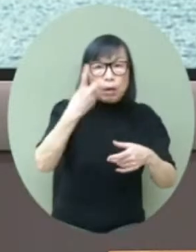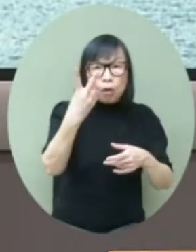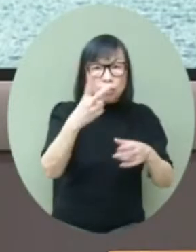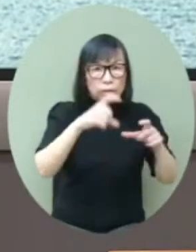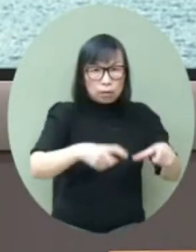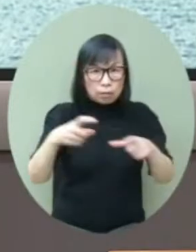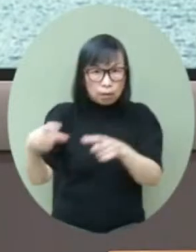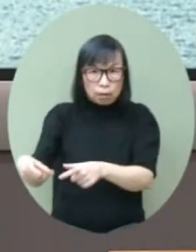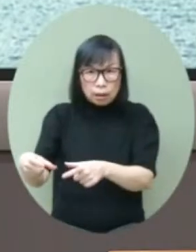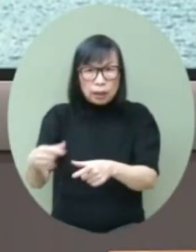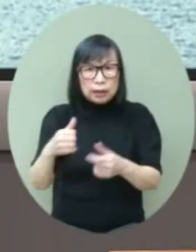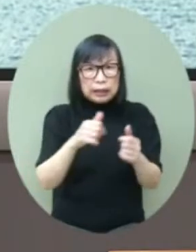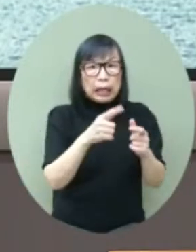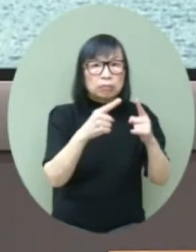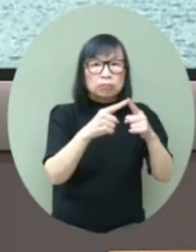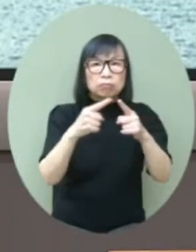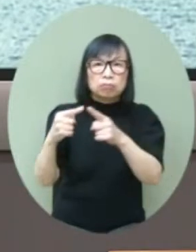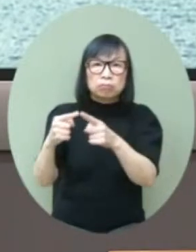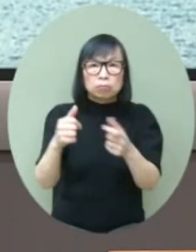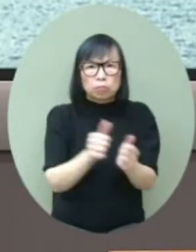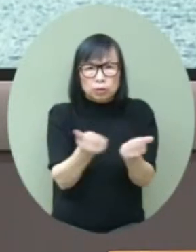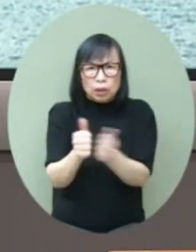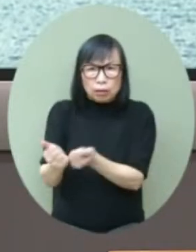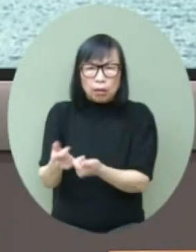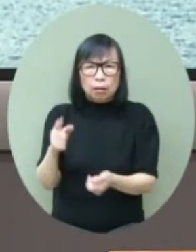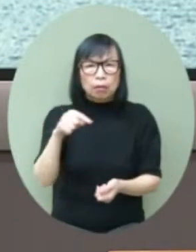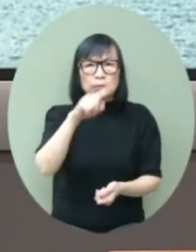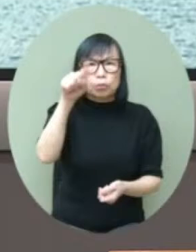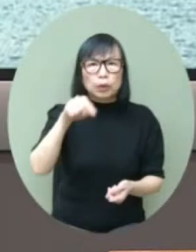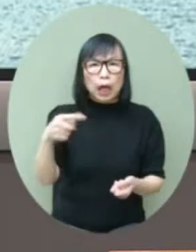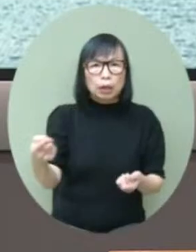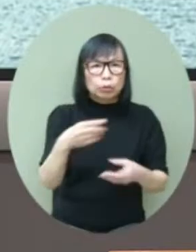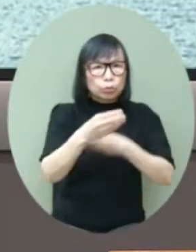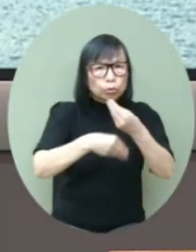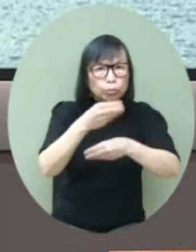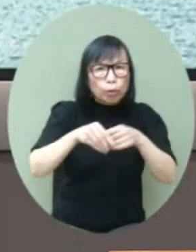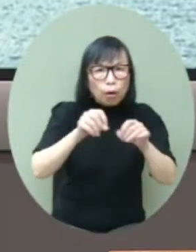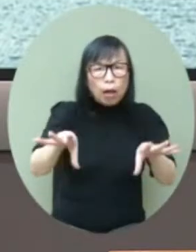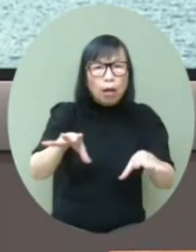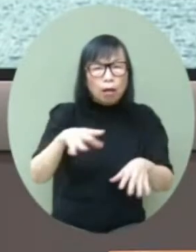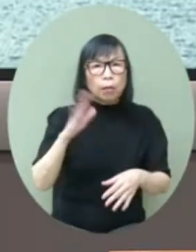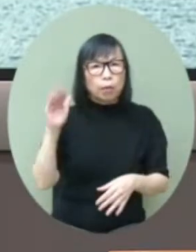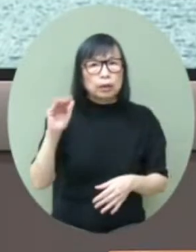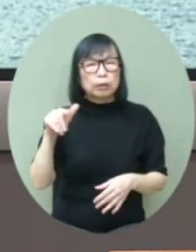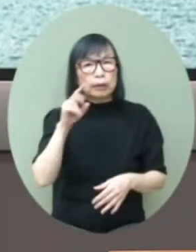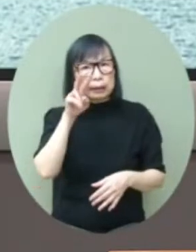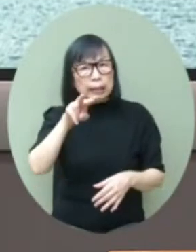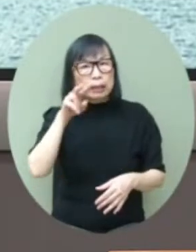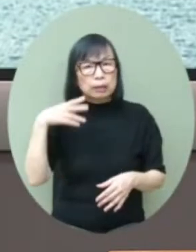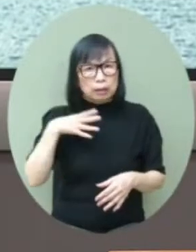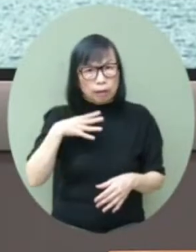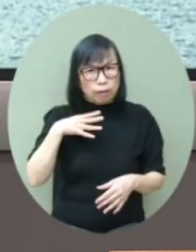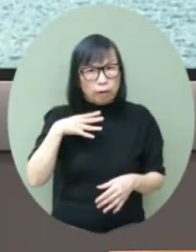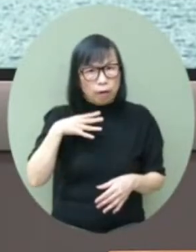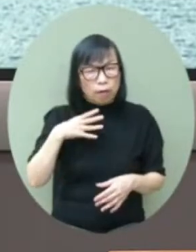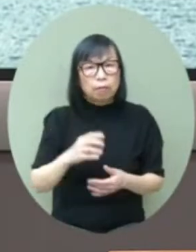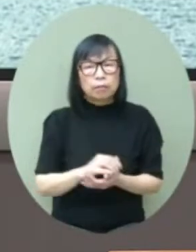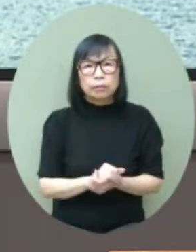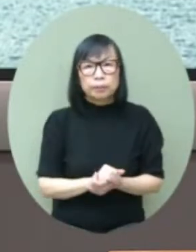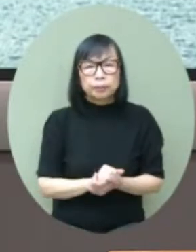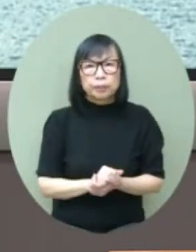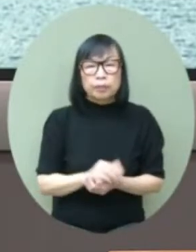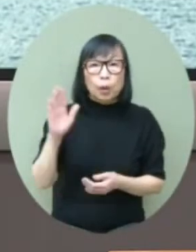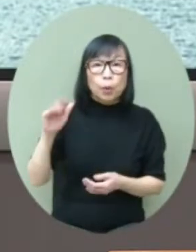would take place. Like there are two tables, and these people are not acquainted with one another, and we like to have